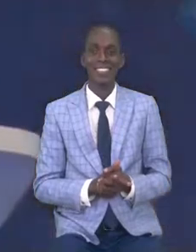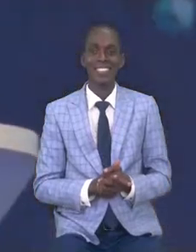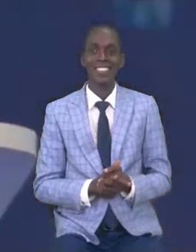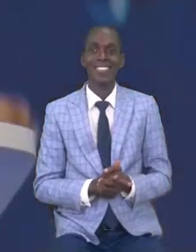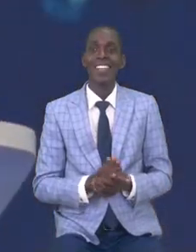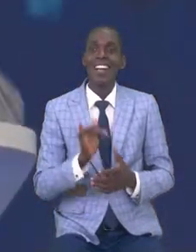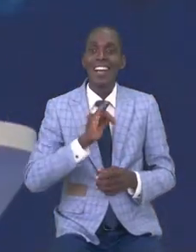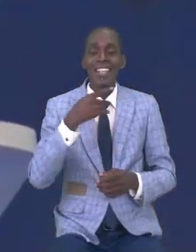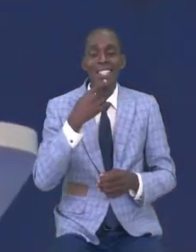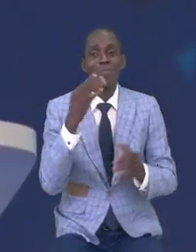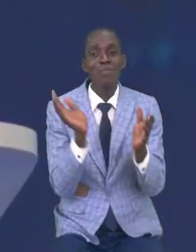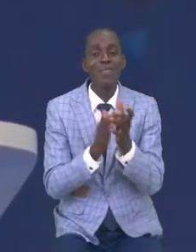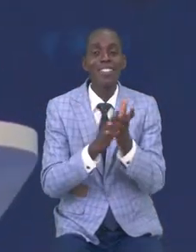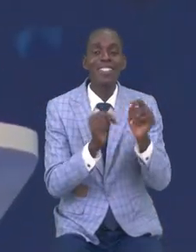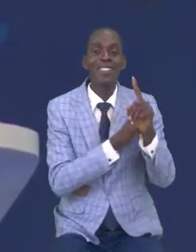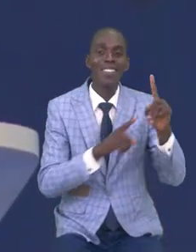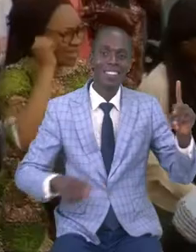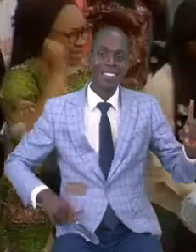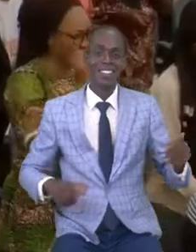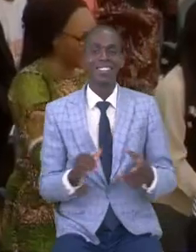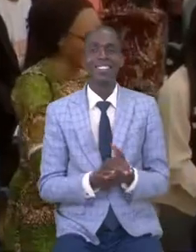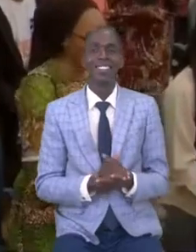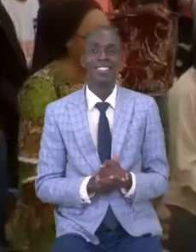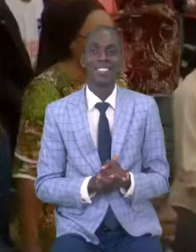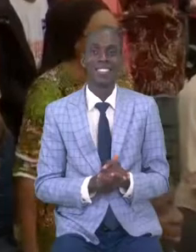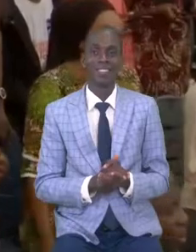Everybody, I said, praise the Lord.